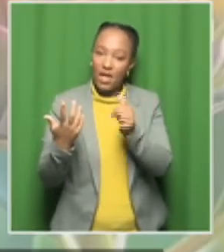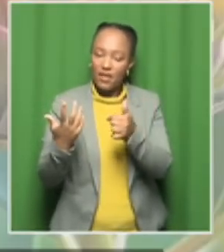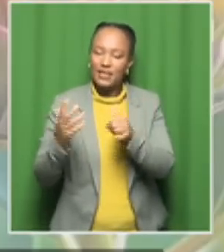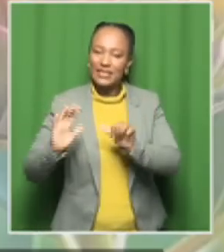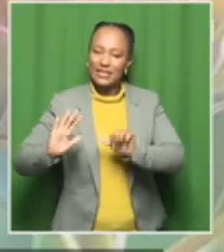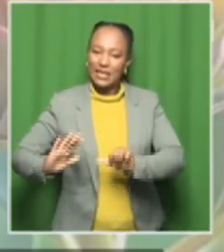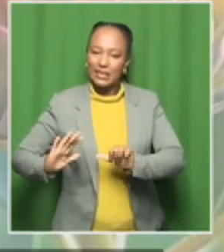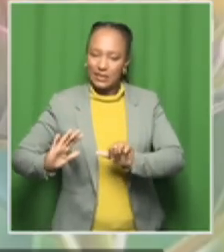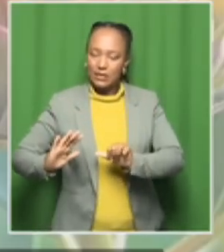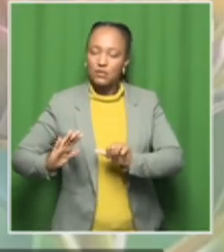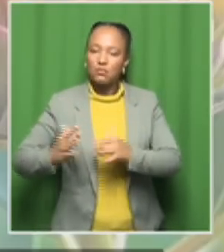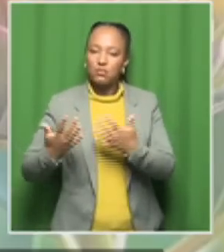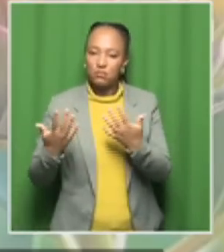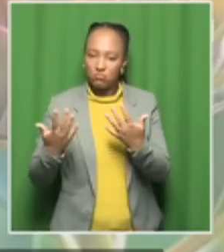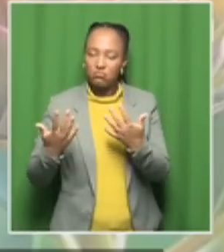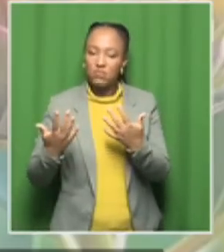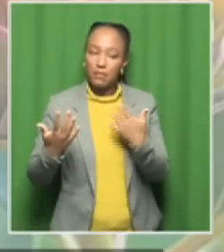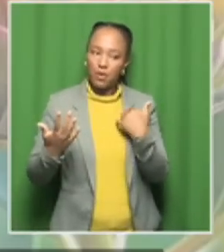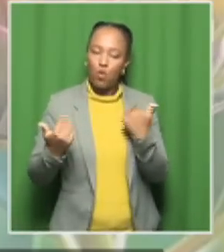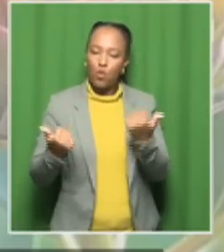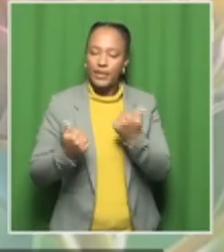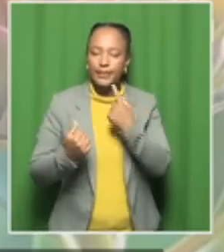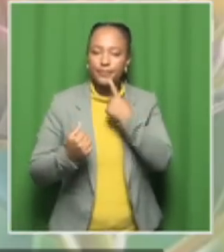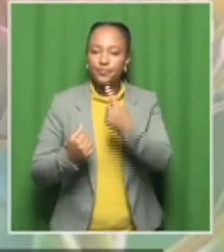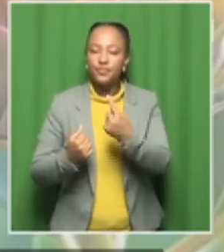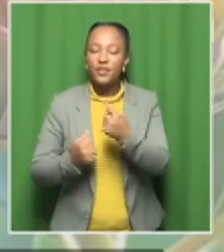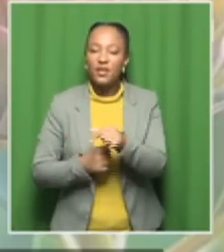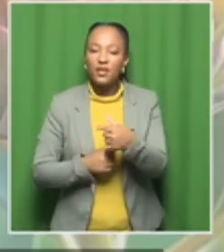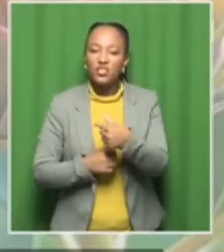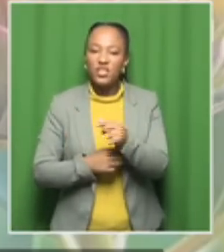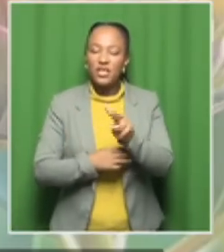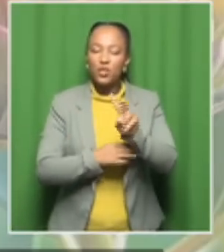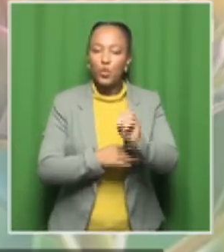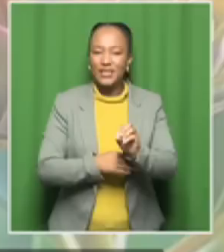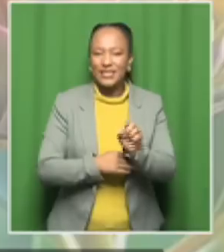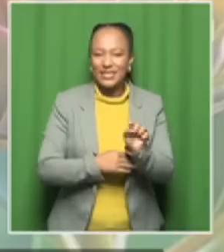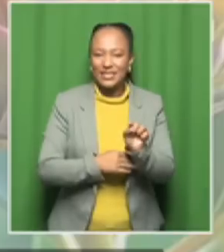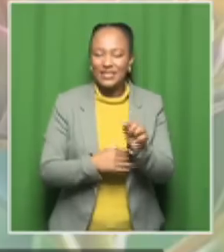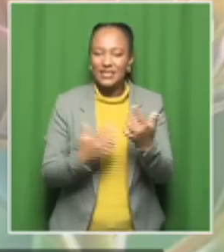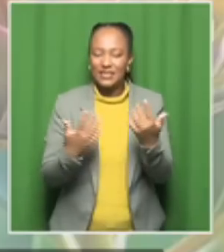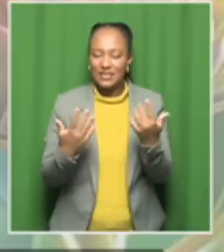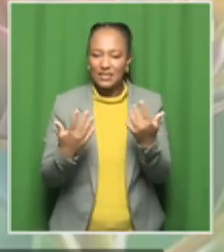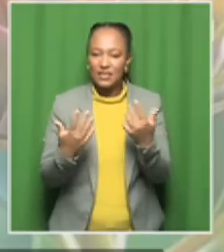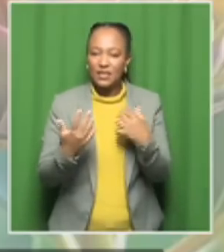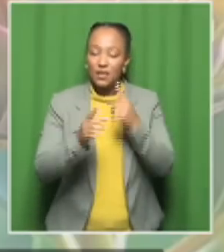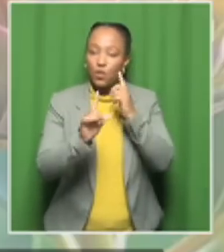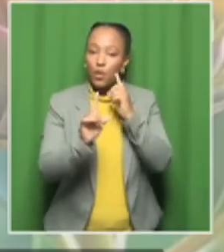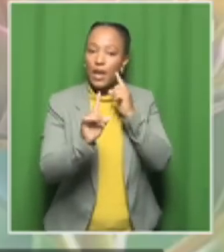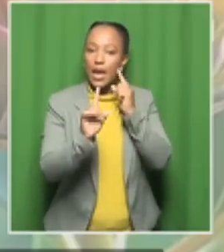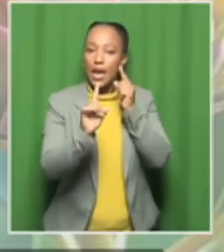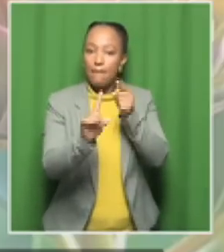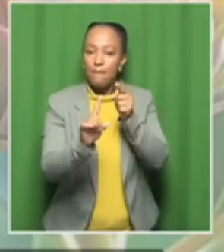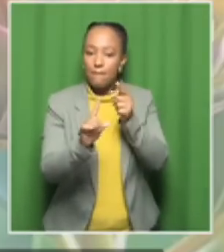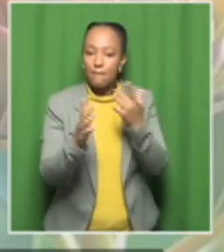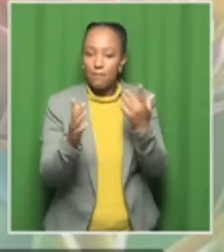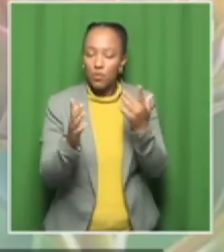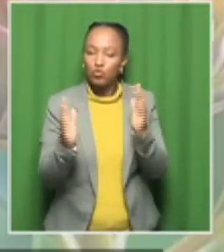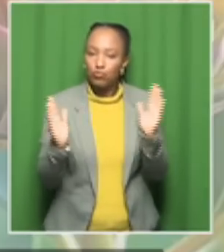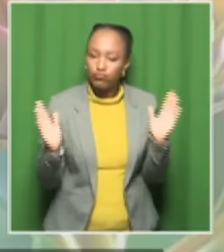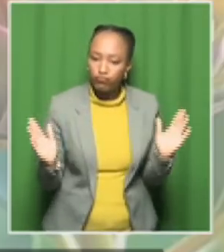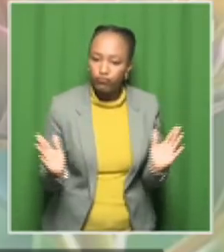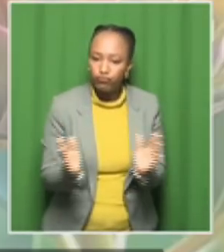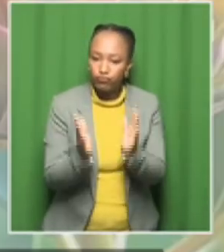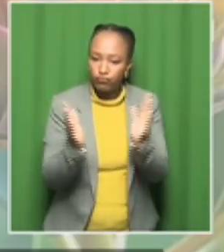point. The second point is that the G20 by its nature is aimed at promoting